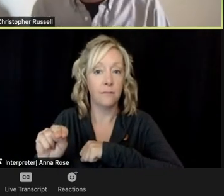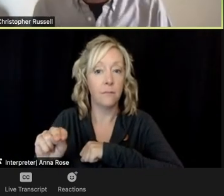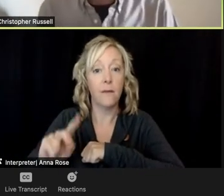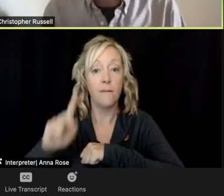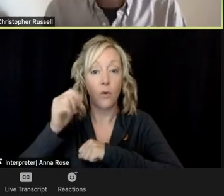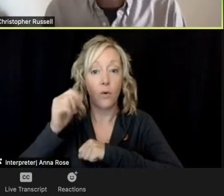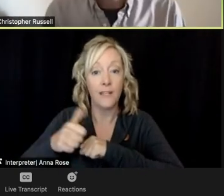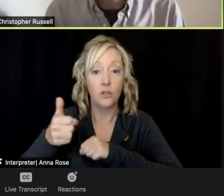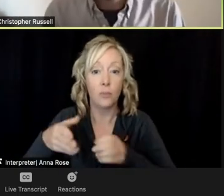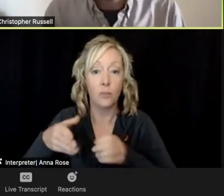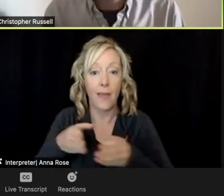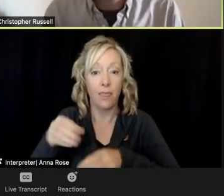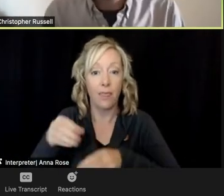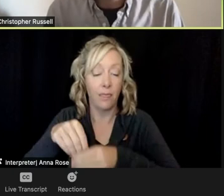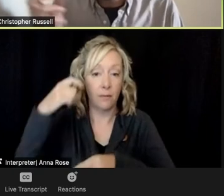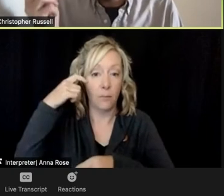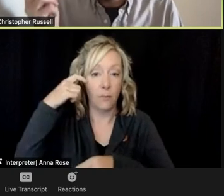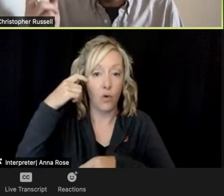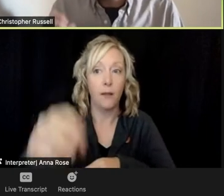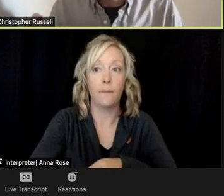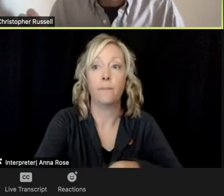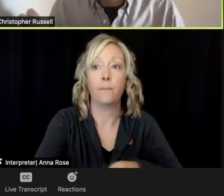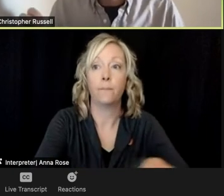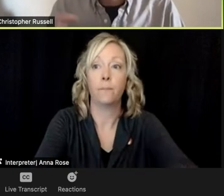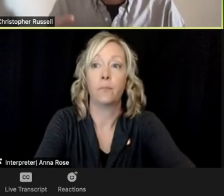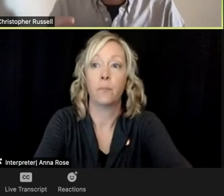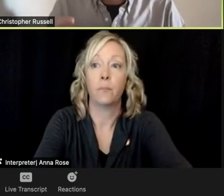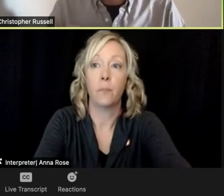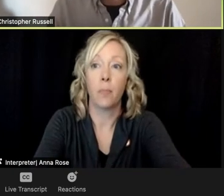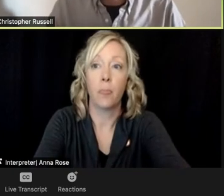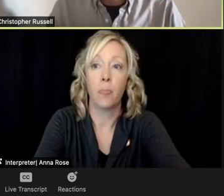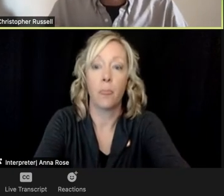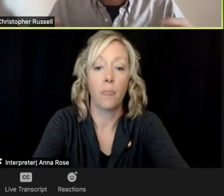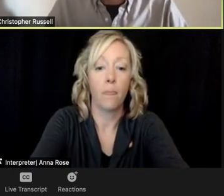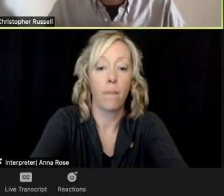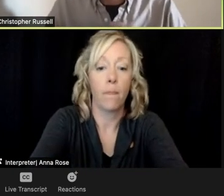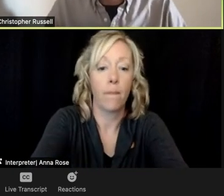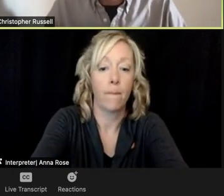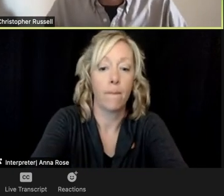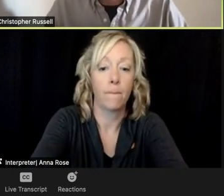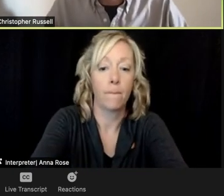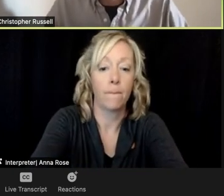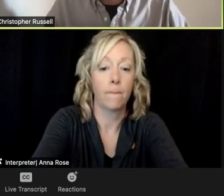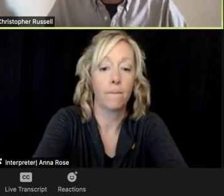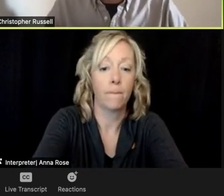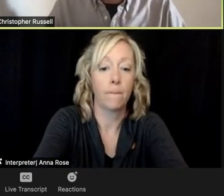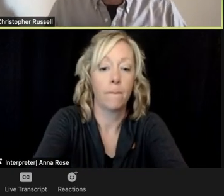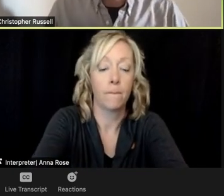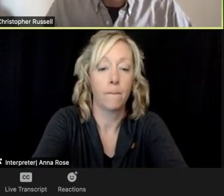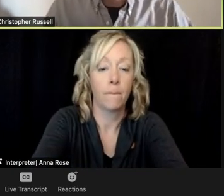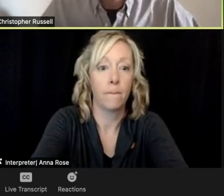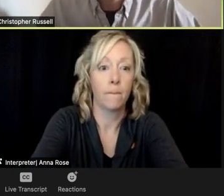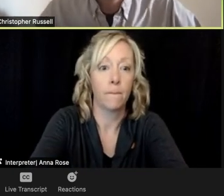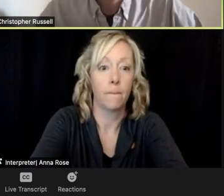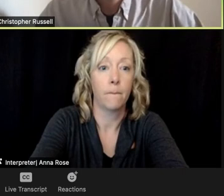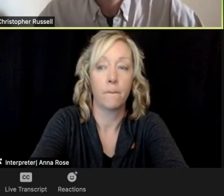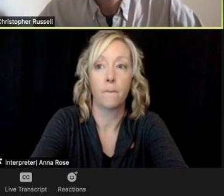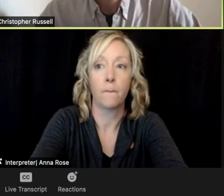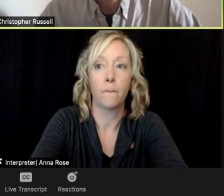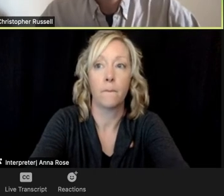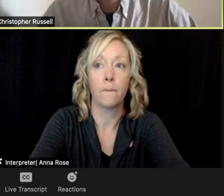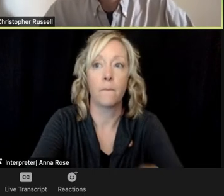pathways gets. So, and those really strong points are points where multiple connections are being made,